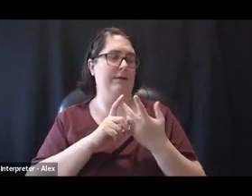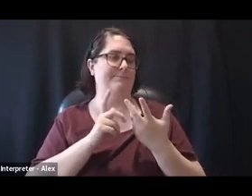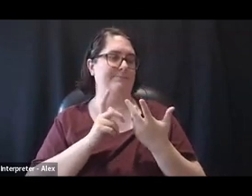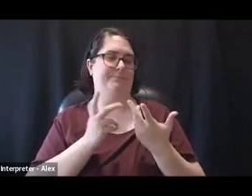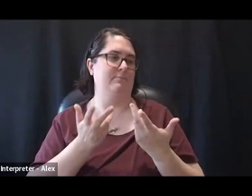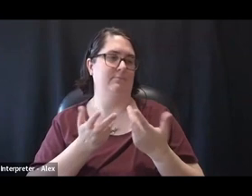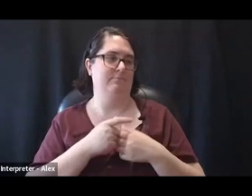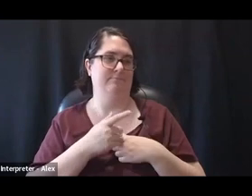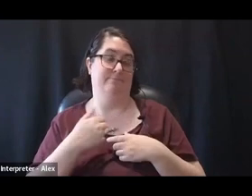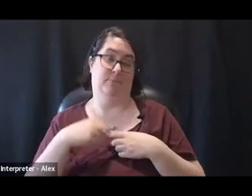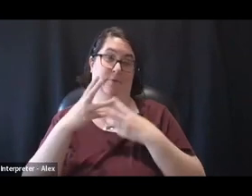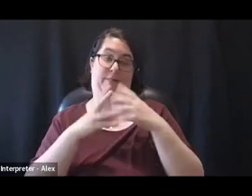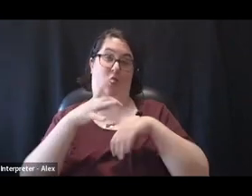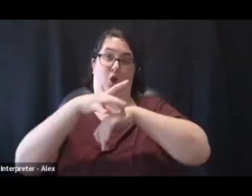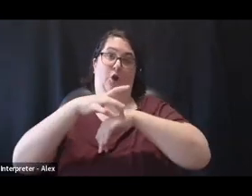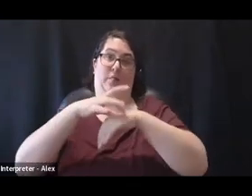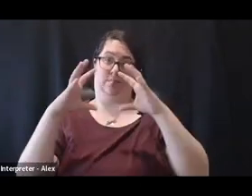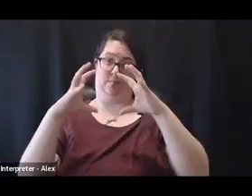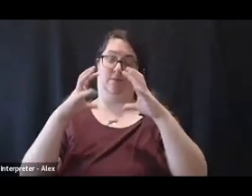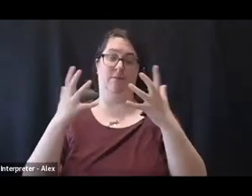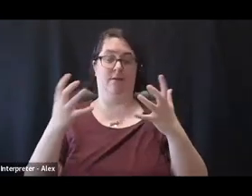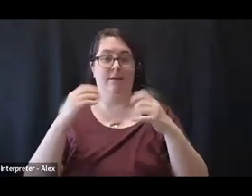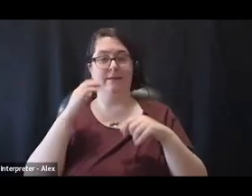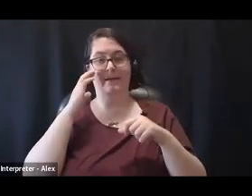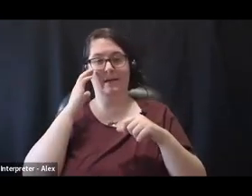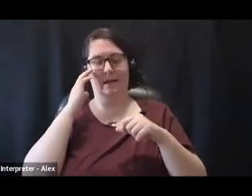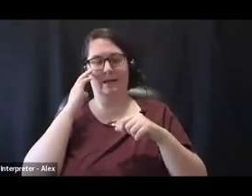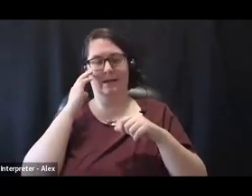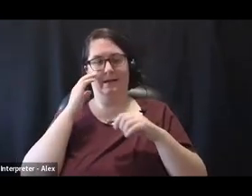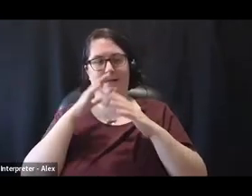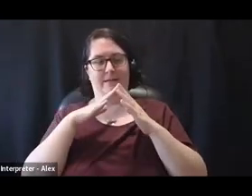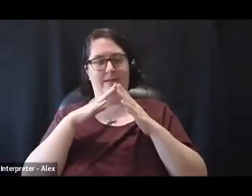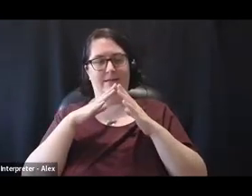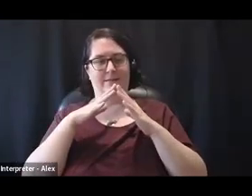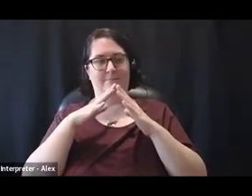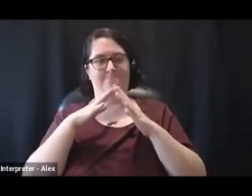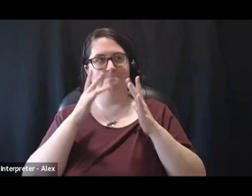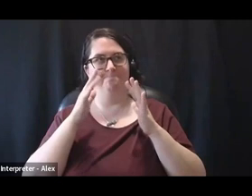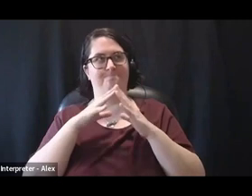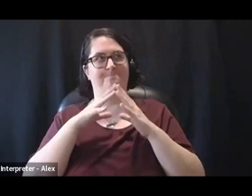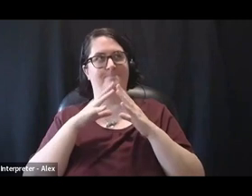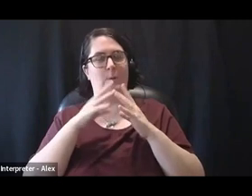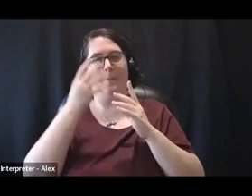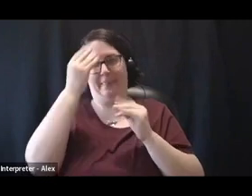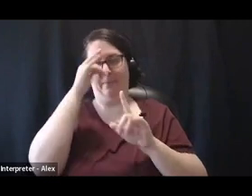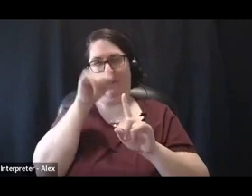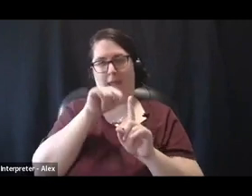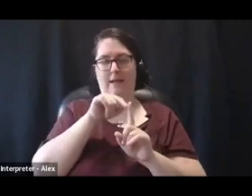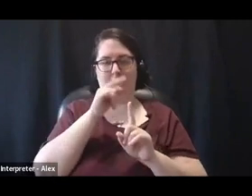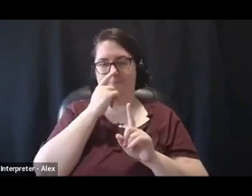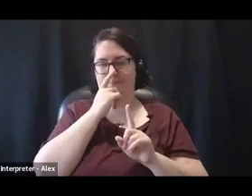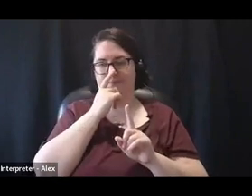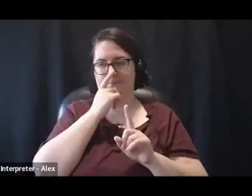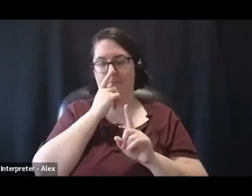our planet. So I really thinking about that, and